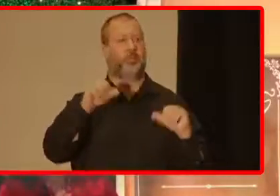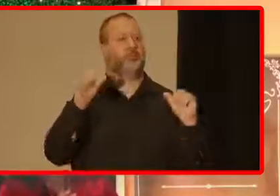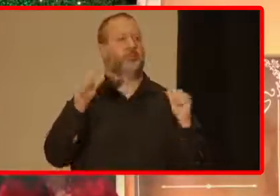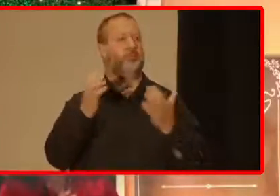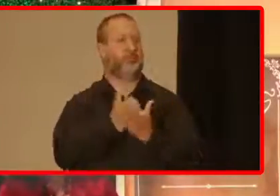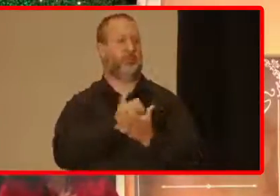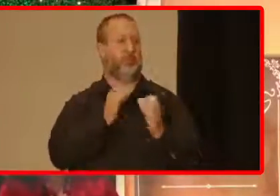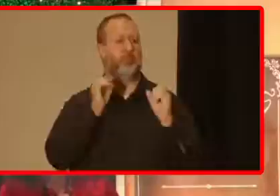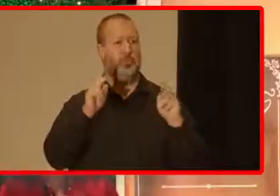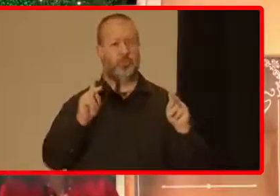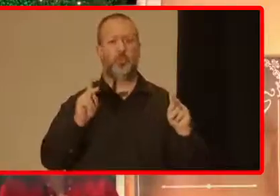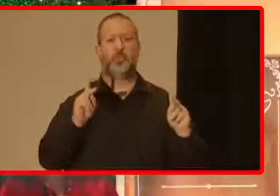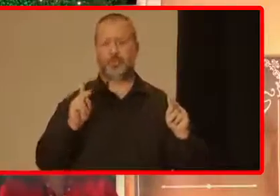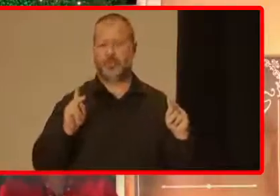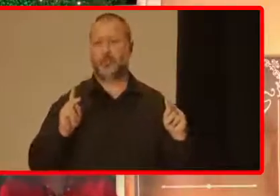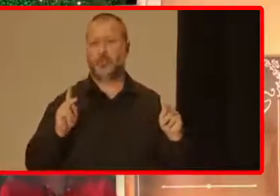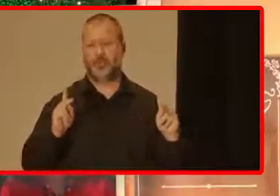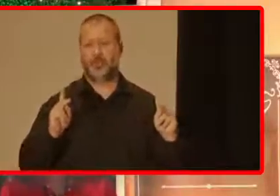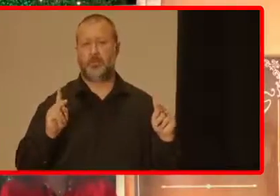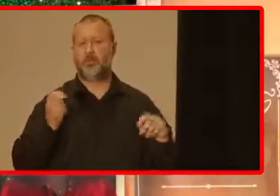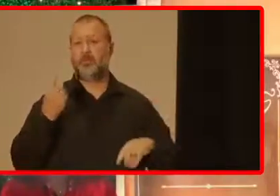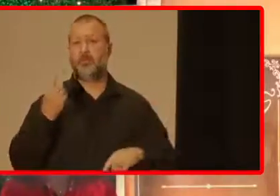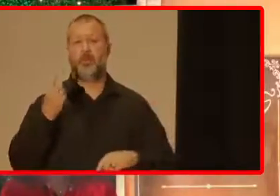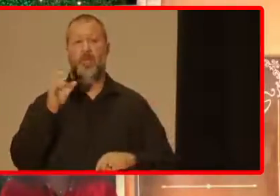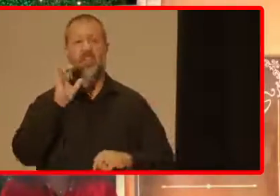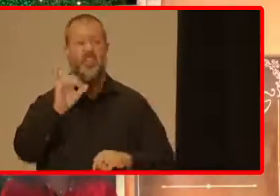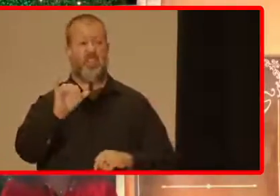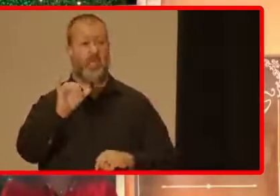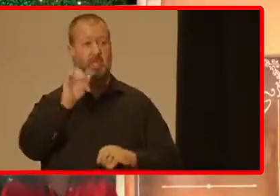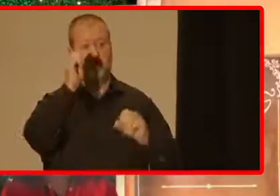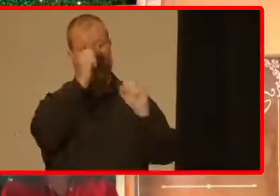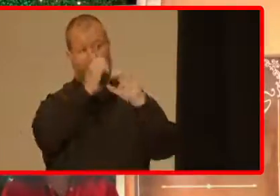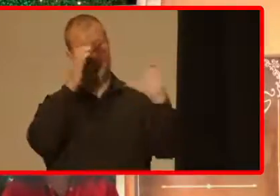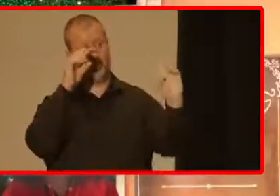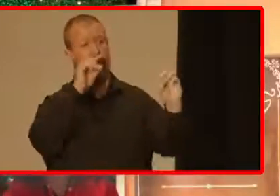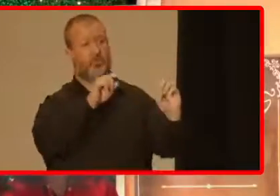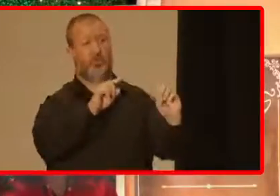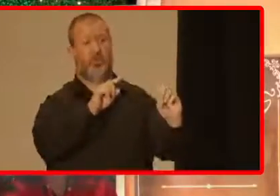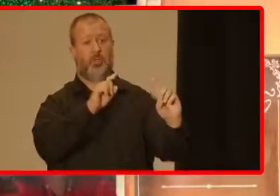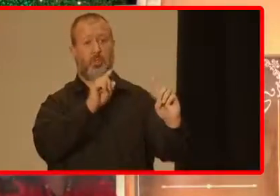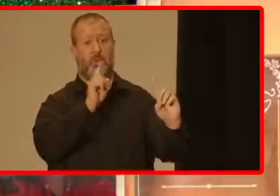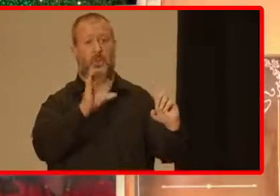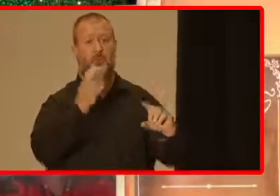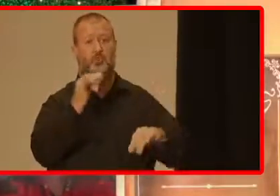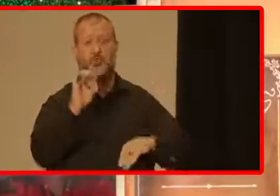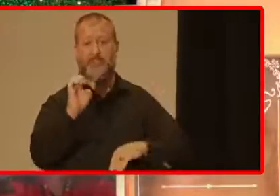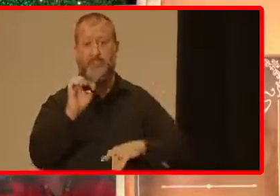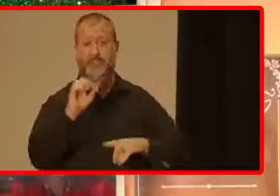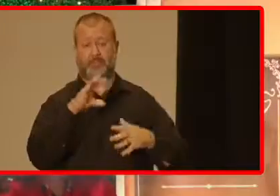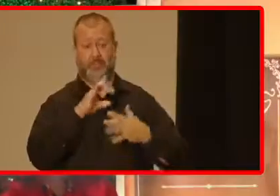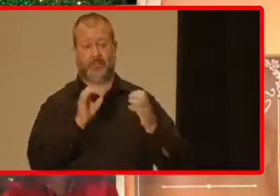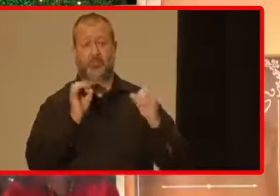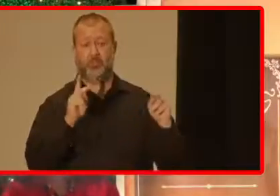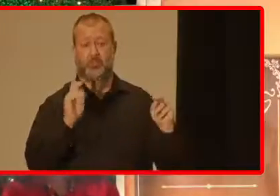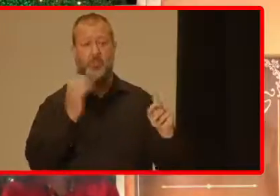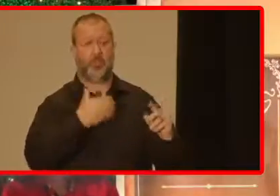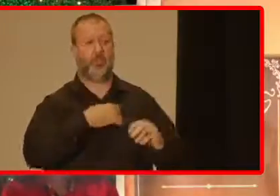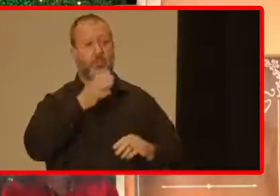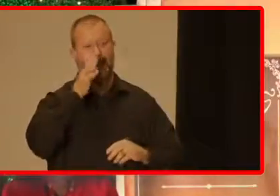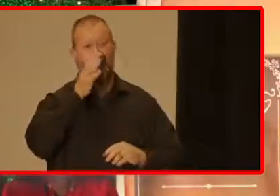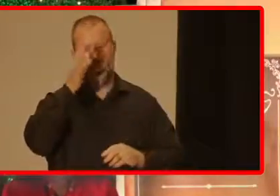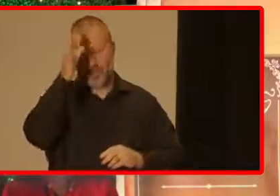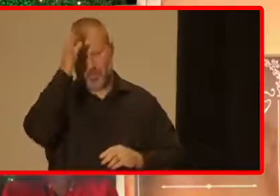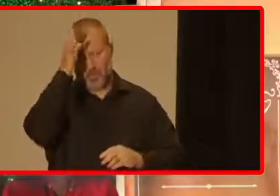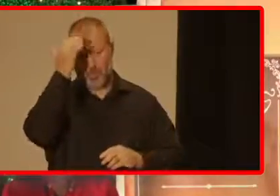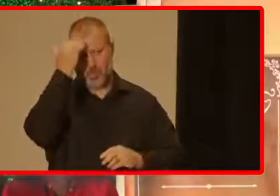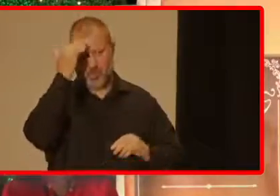these opportunities, because that vision in giving choice opportunities to our parents who